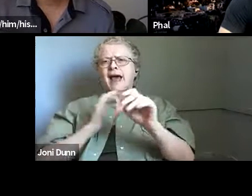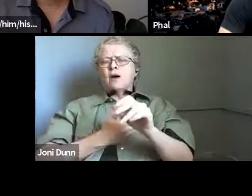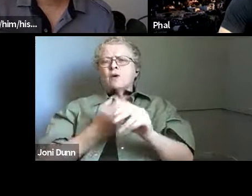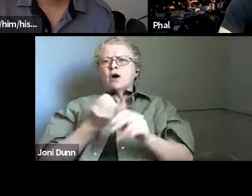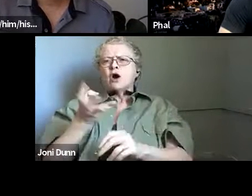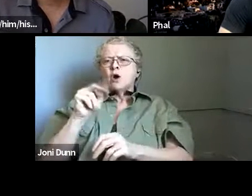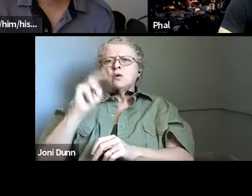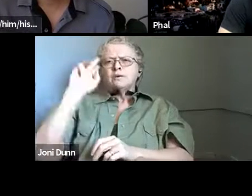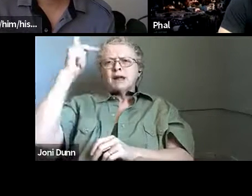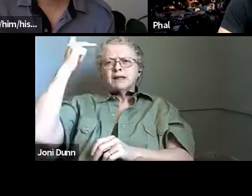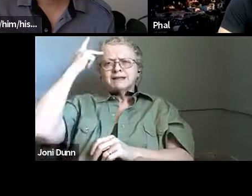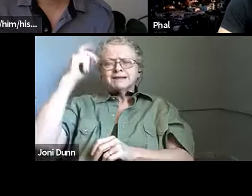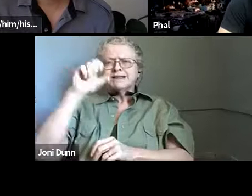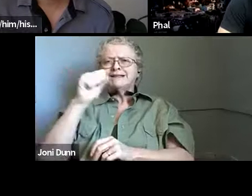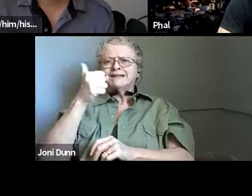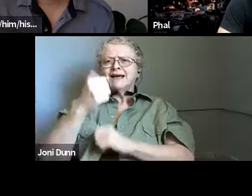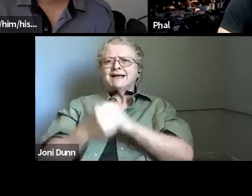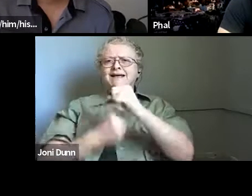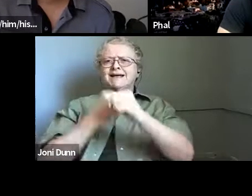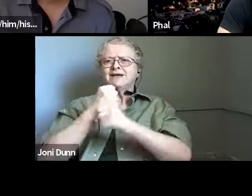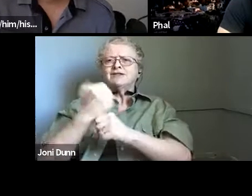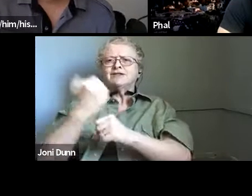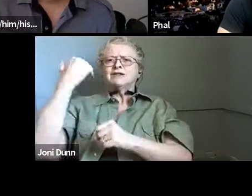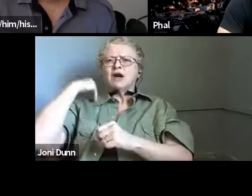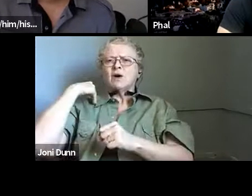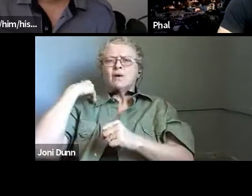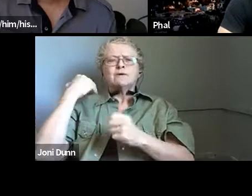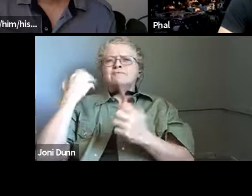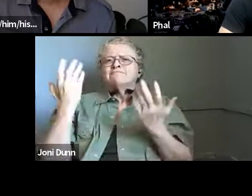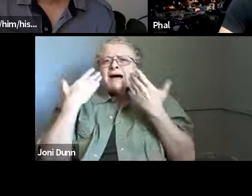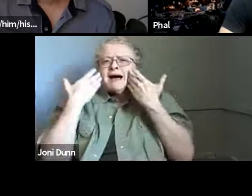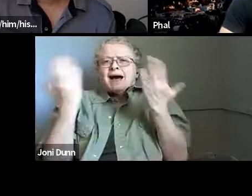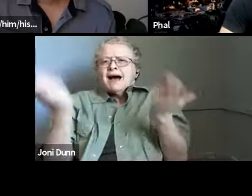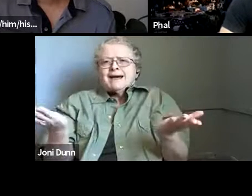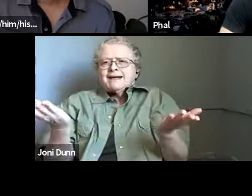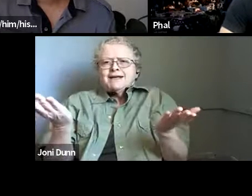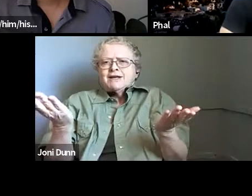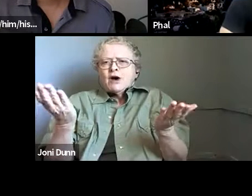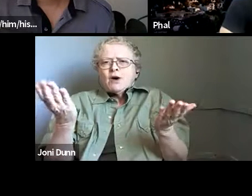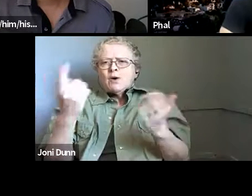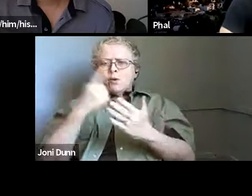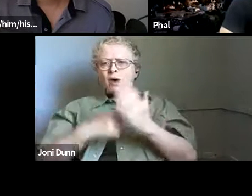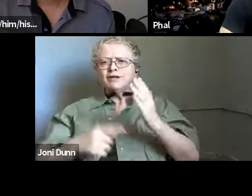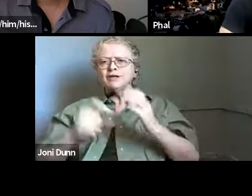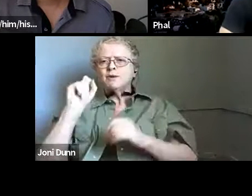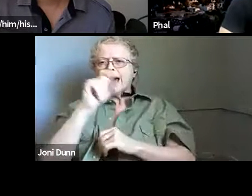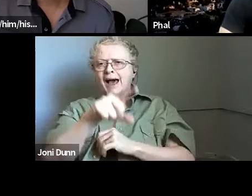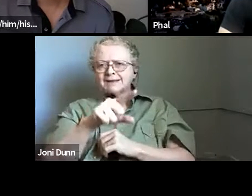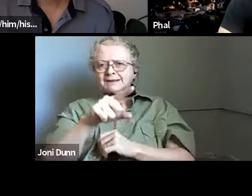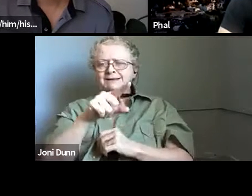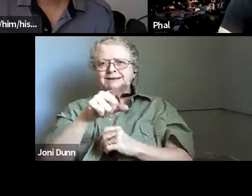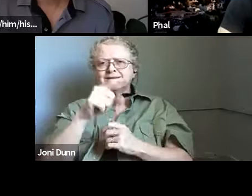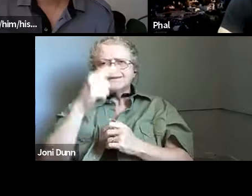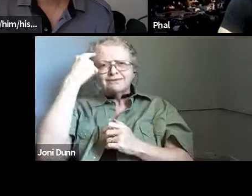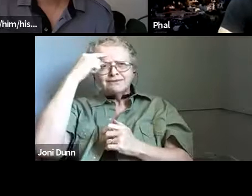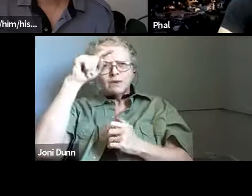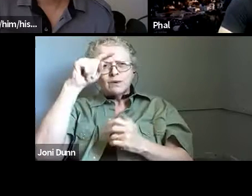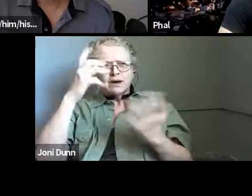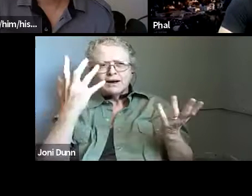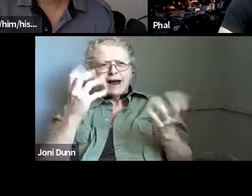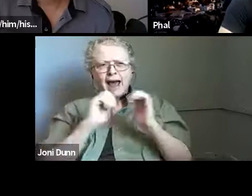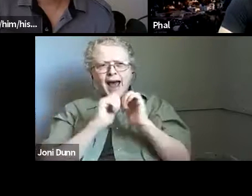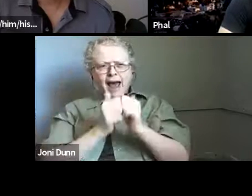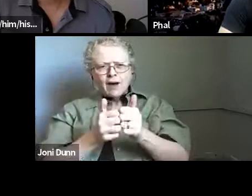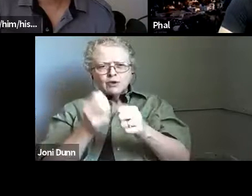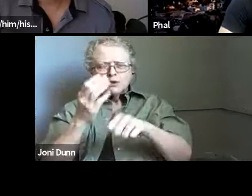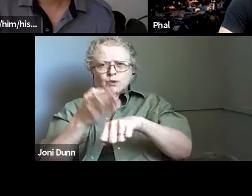ago or so, I was really unsure of what to ask for from the people in my life and what repair could look like. And I just remember one of the things that